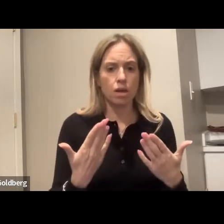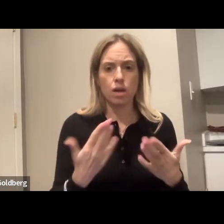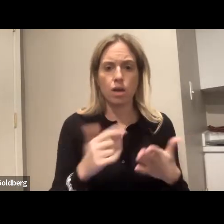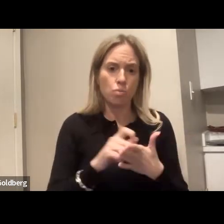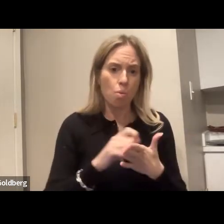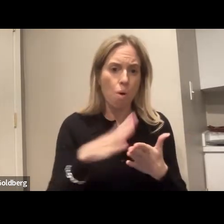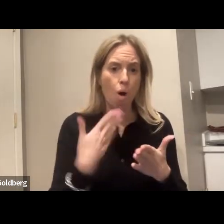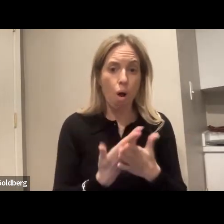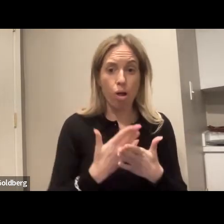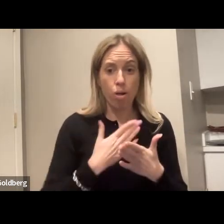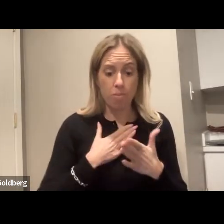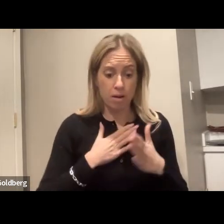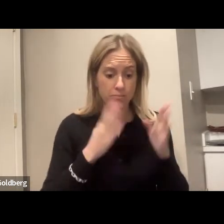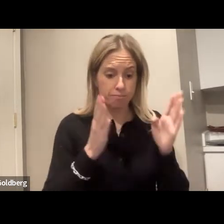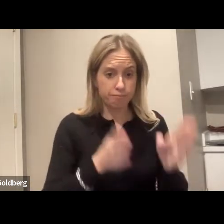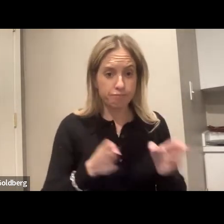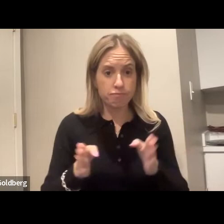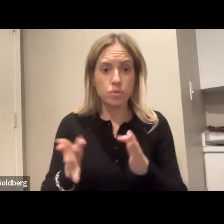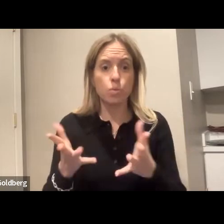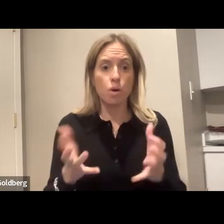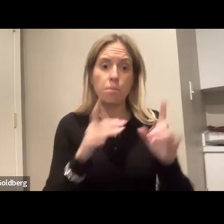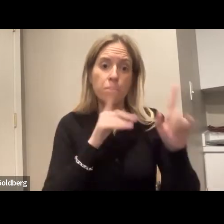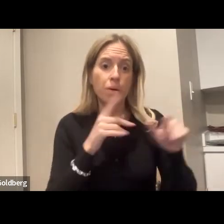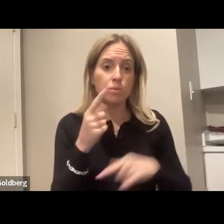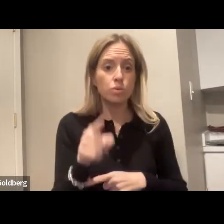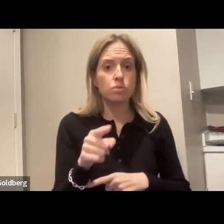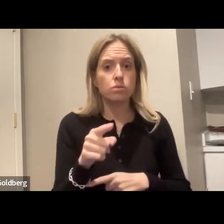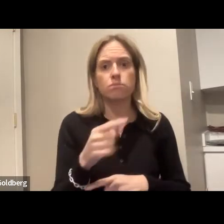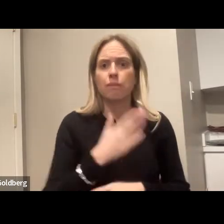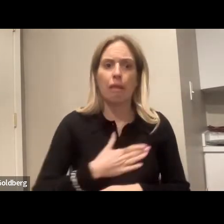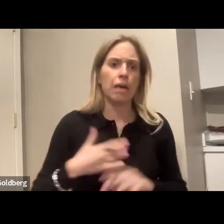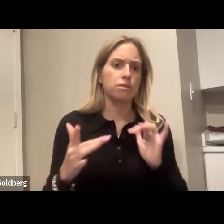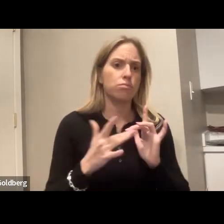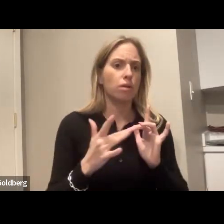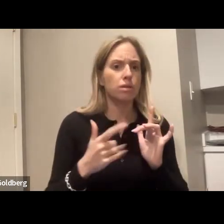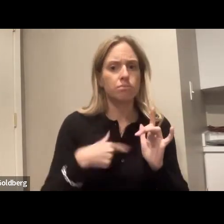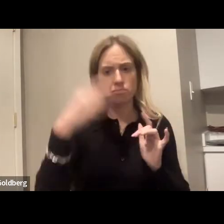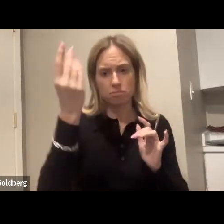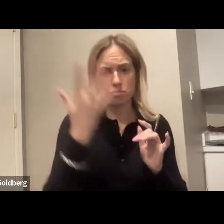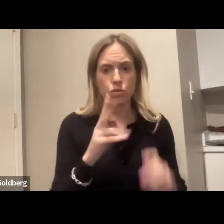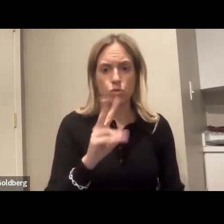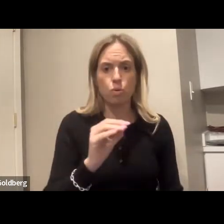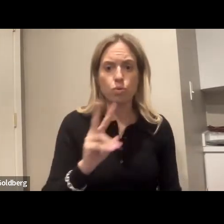be responsive to you. So please feel free to give me your contact information,